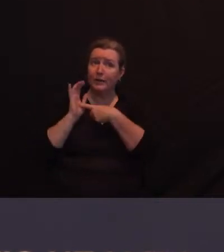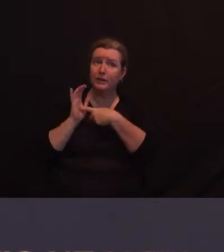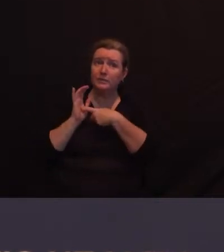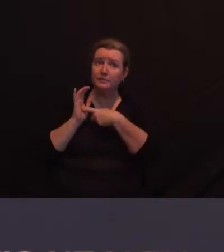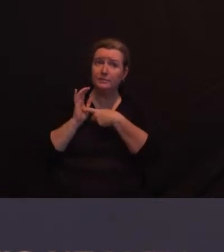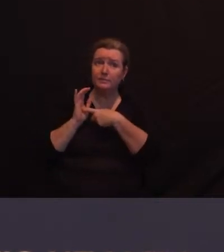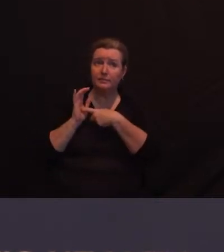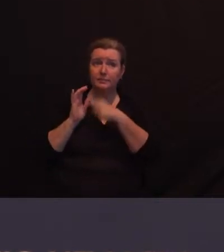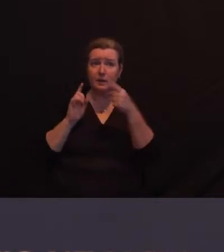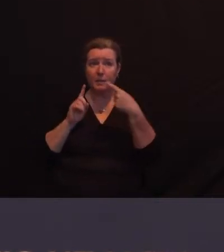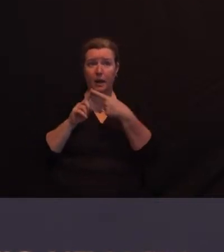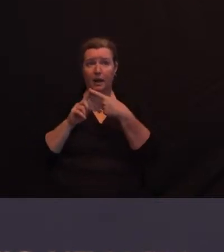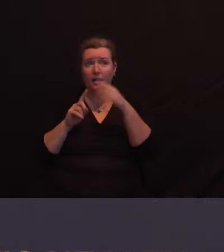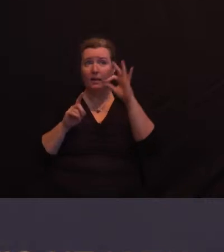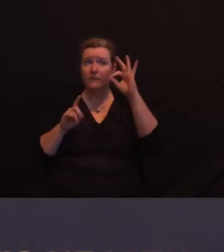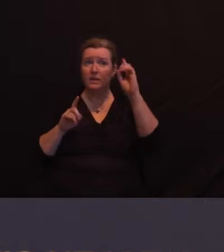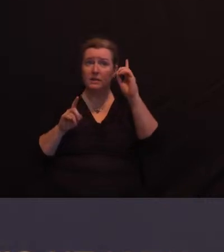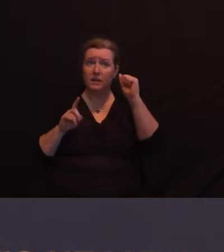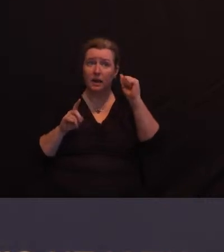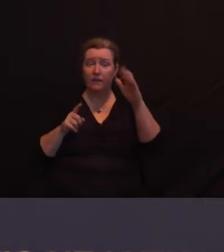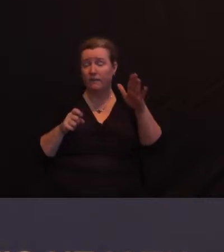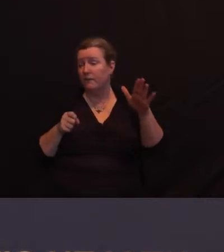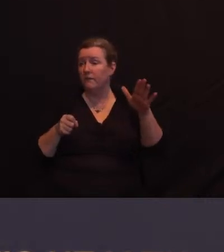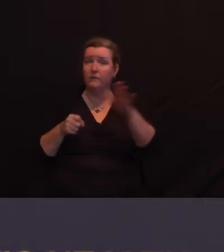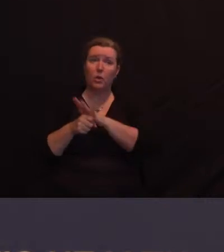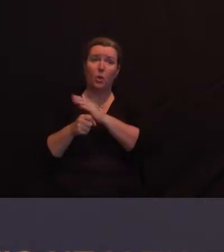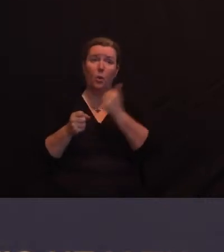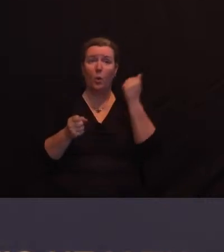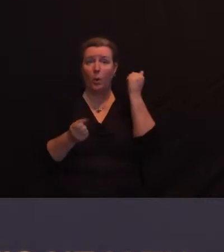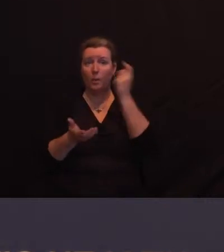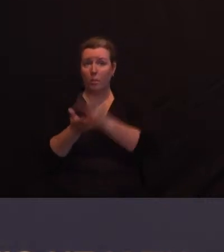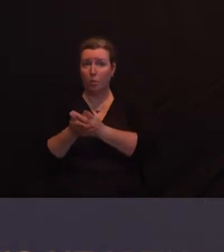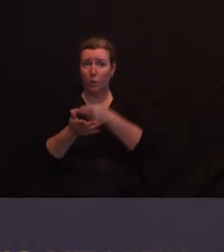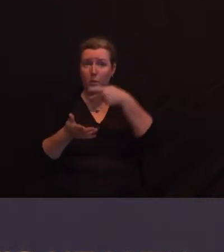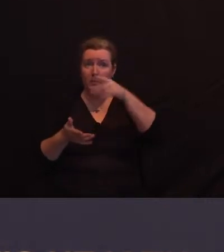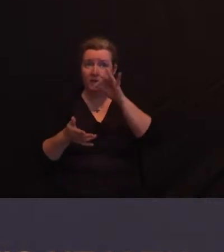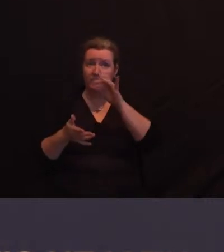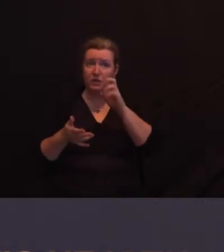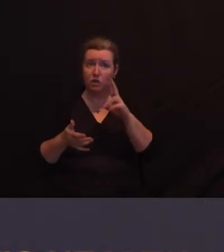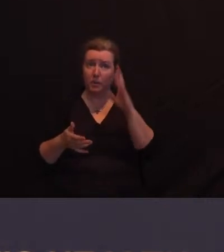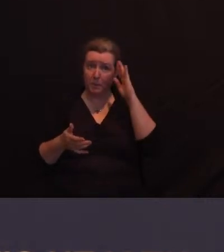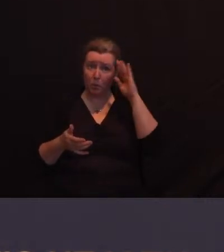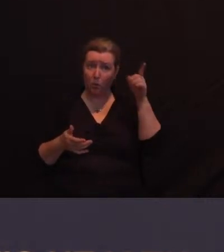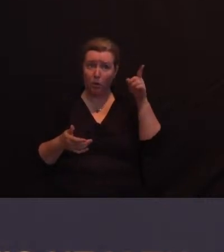and do you expect more businesses will now require it for their staff and customers?